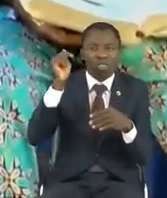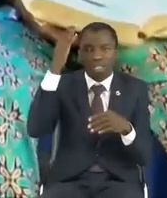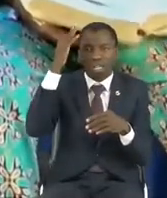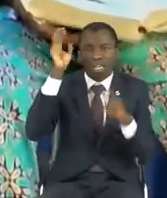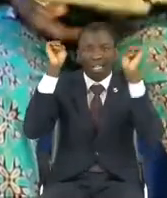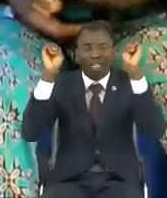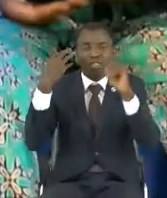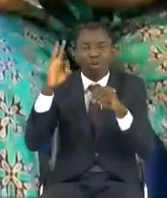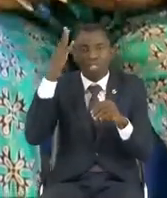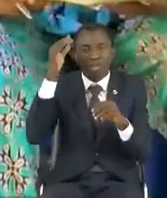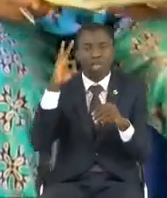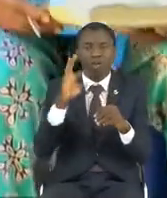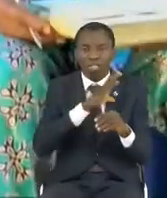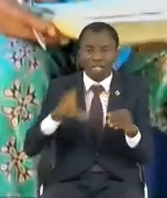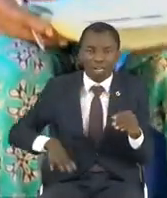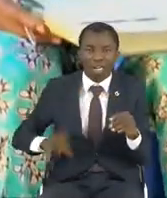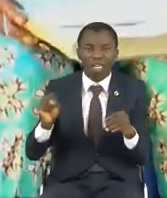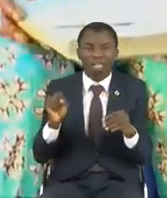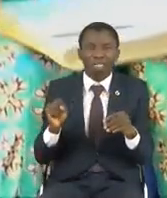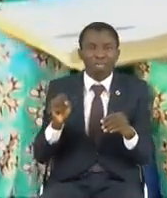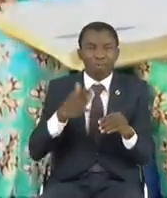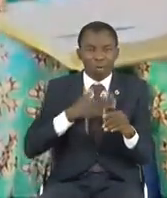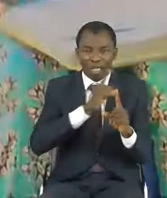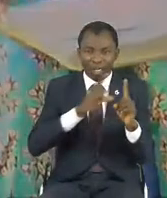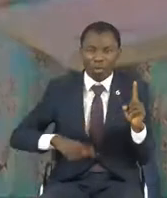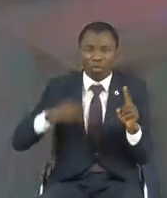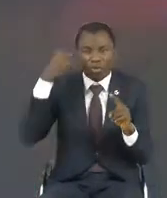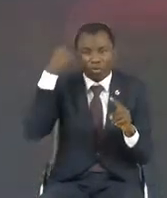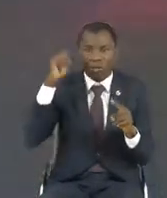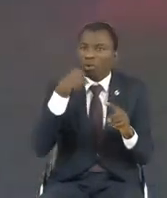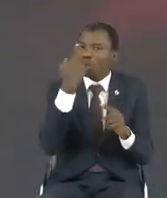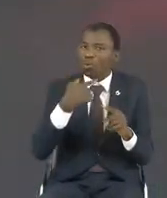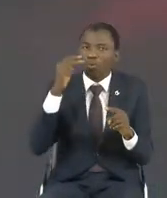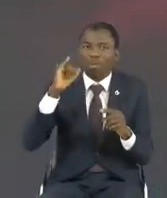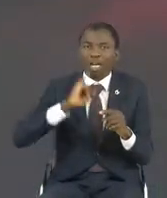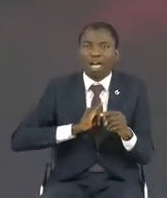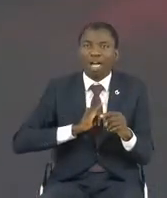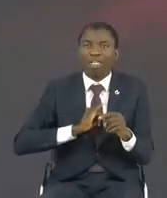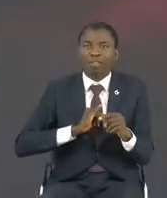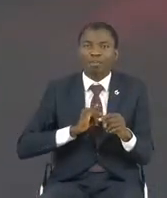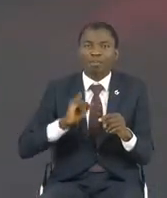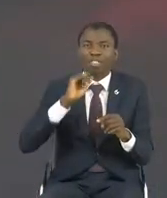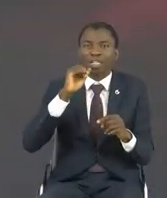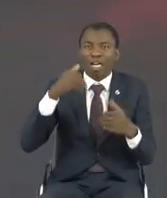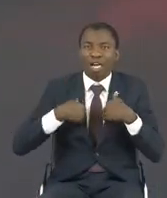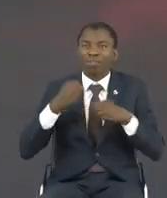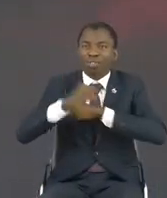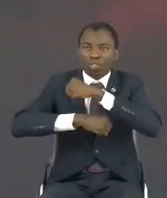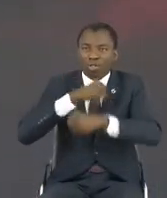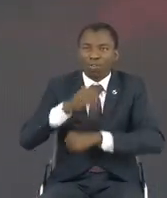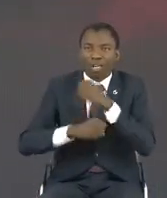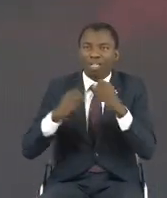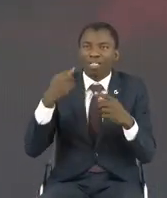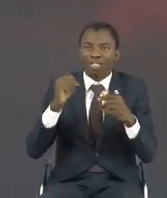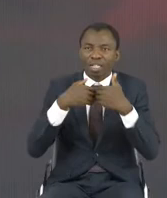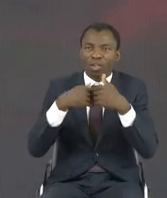Christ Jesus my Lord, for whom I have suffered the loss